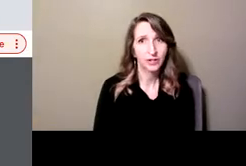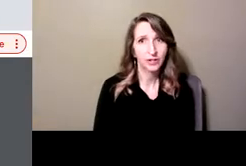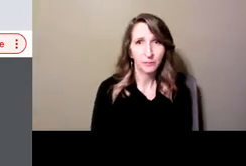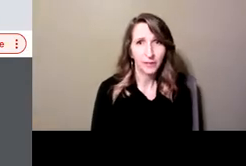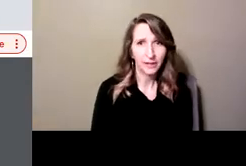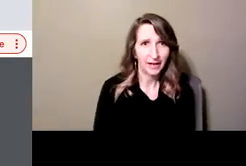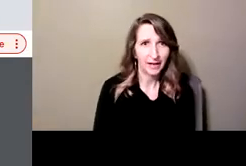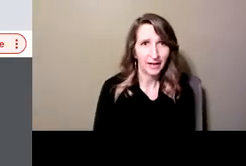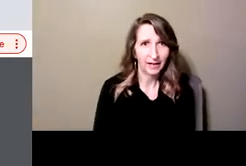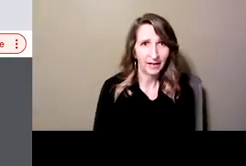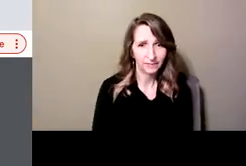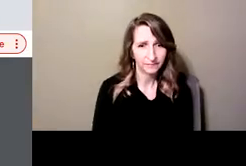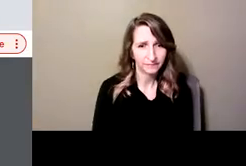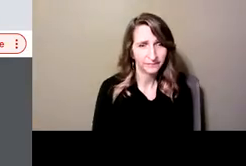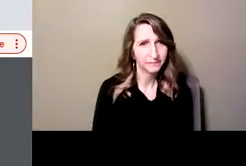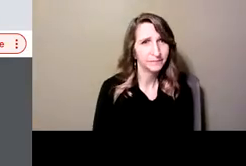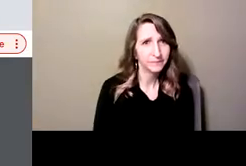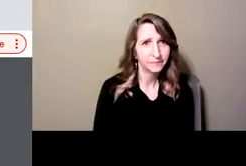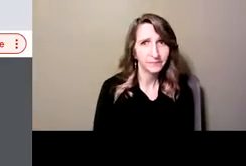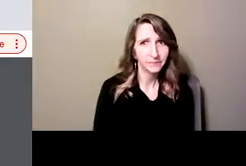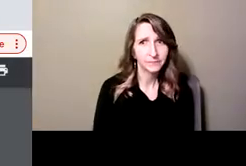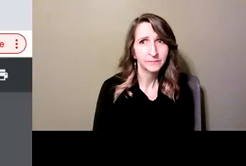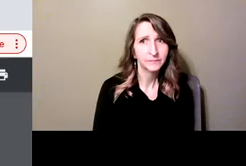it bigger, Natalie's asking.